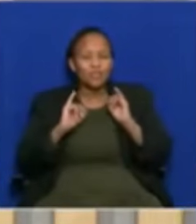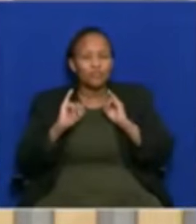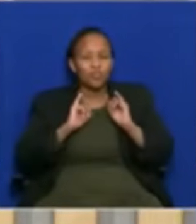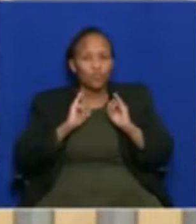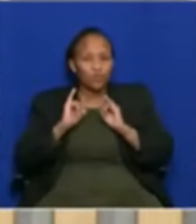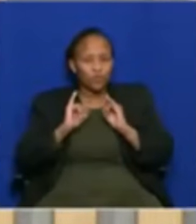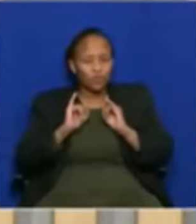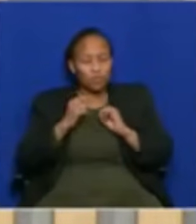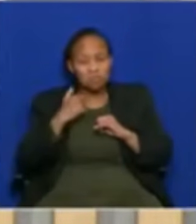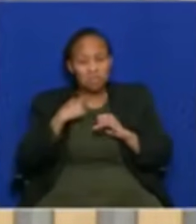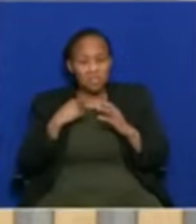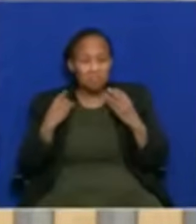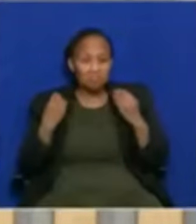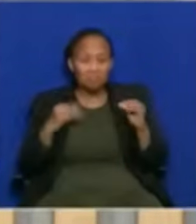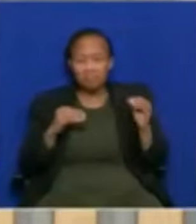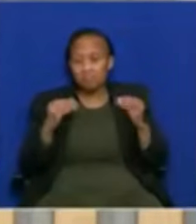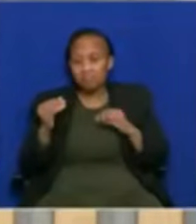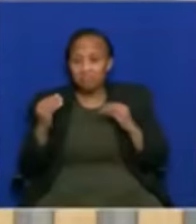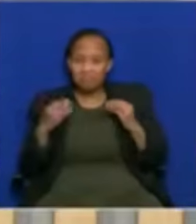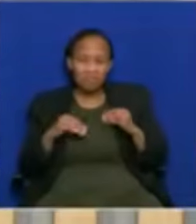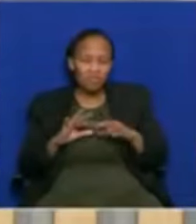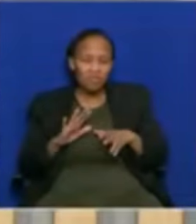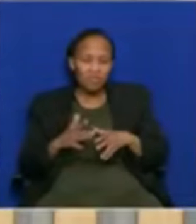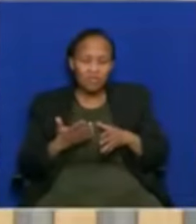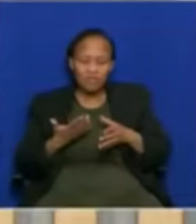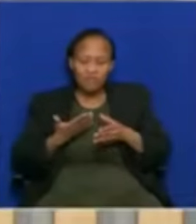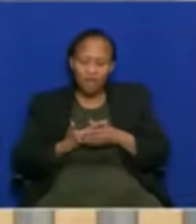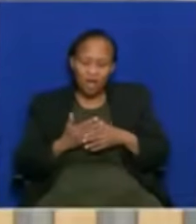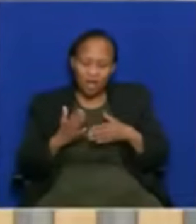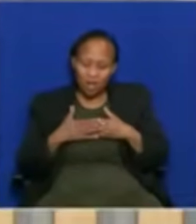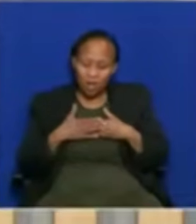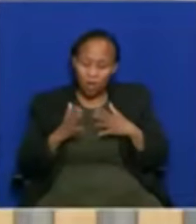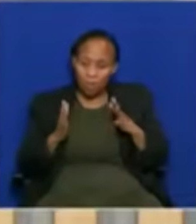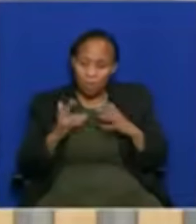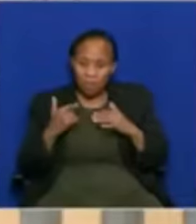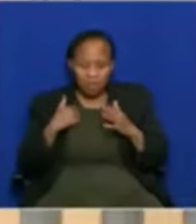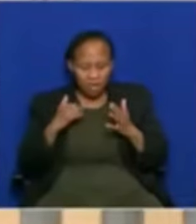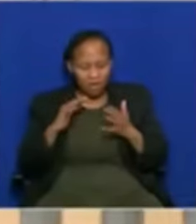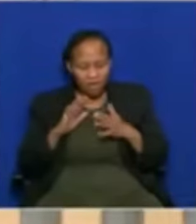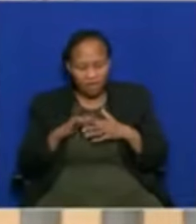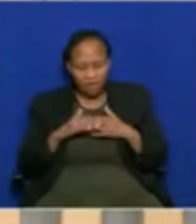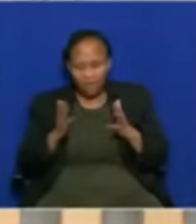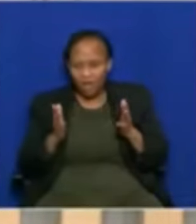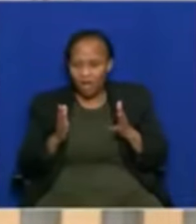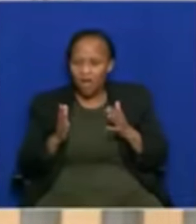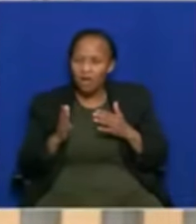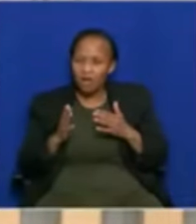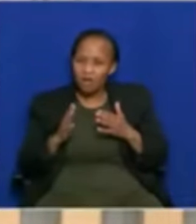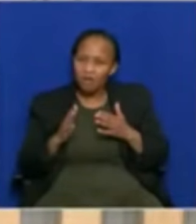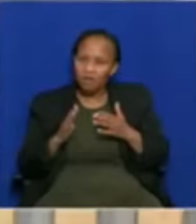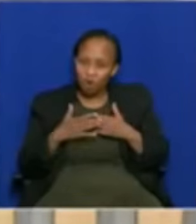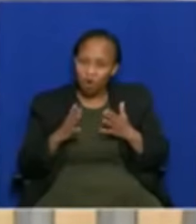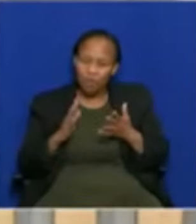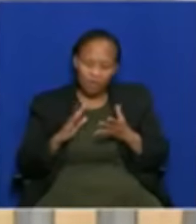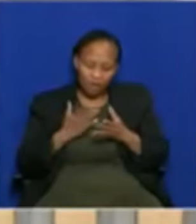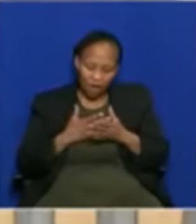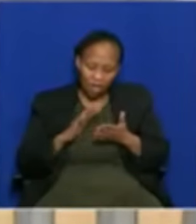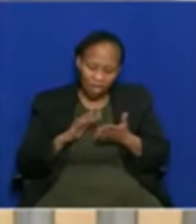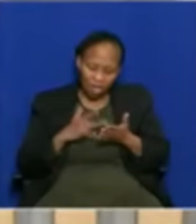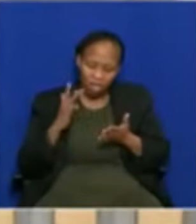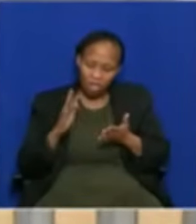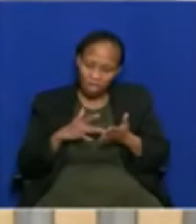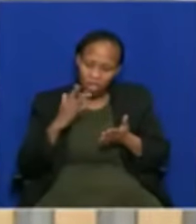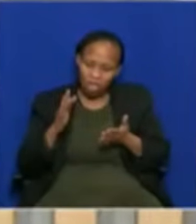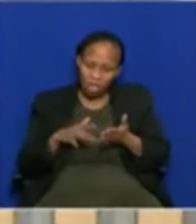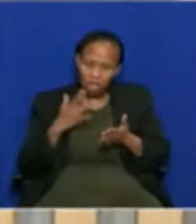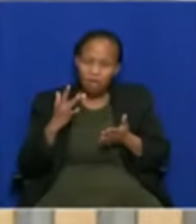open and I was going through the file during the course of the interview. Yes, I acknowledge what you are saying, that is